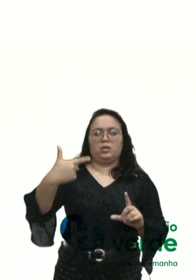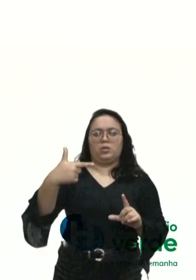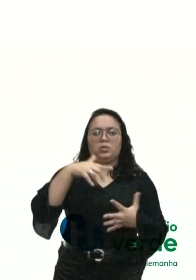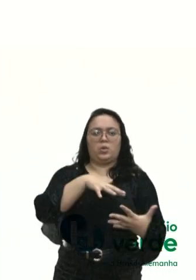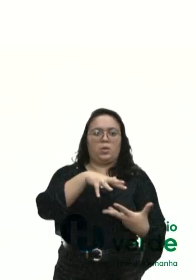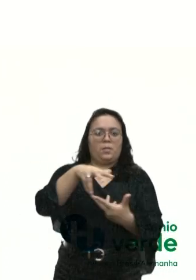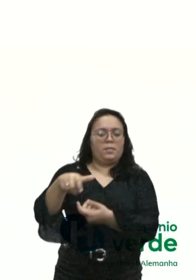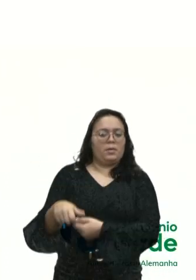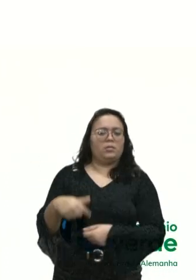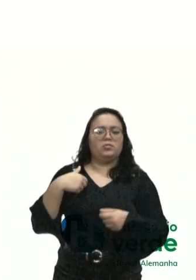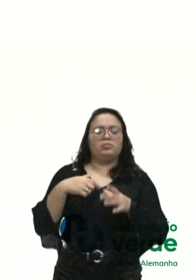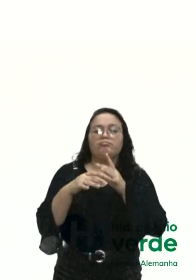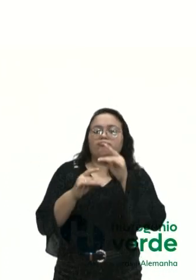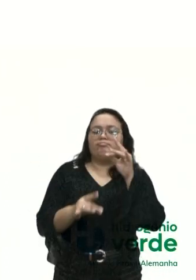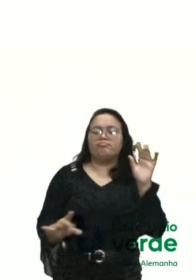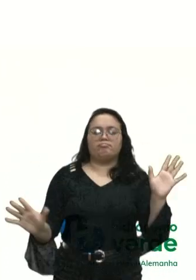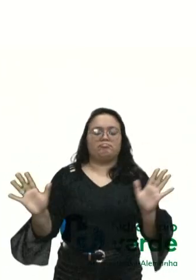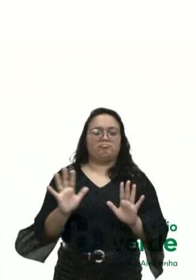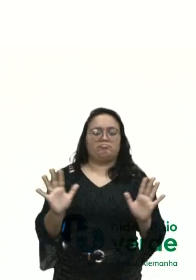Global. muito.